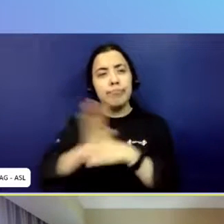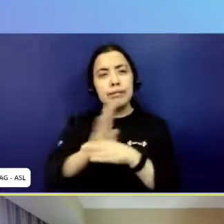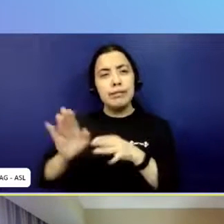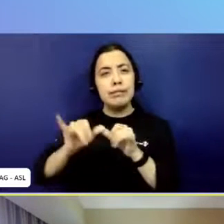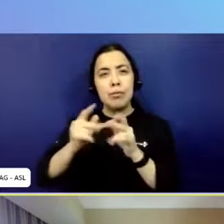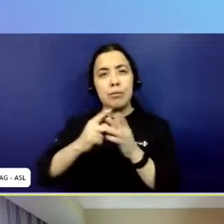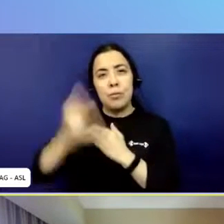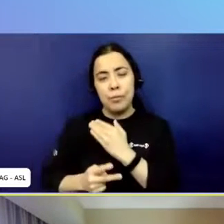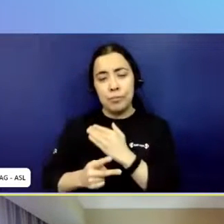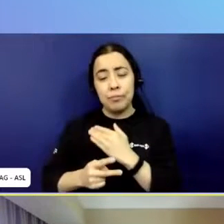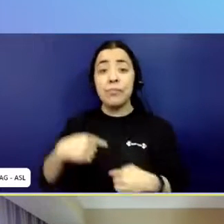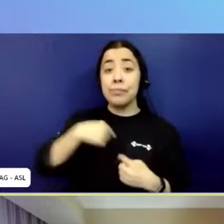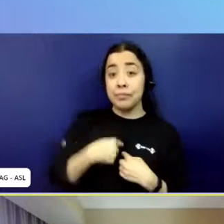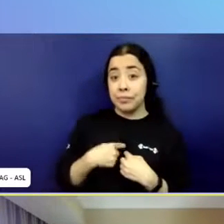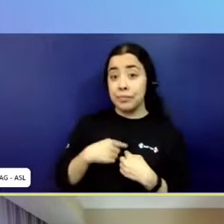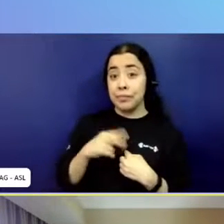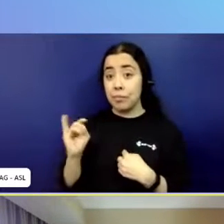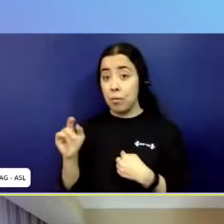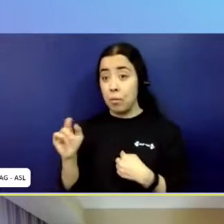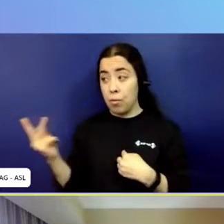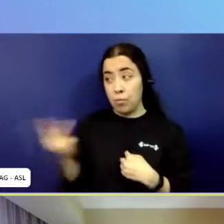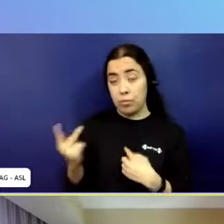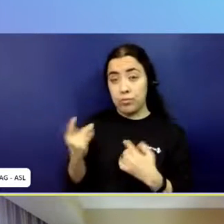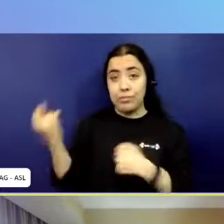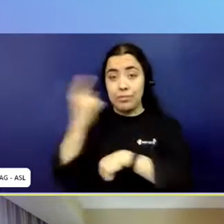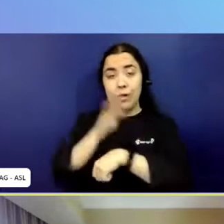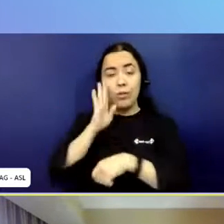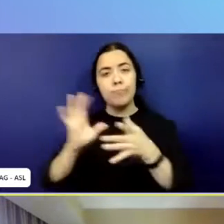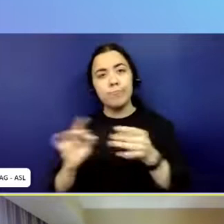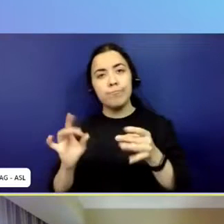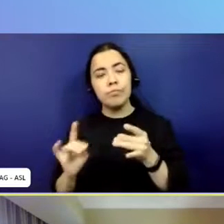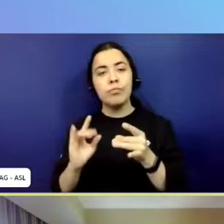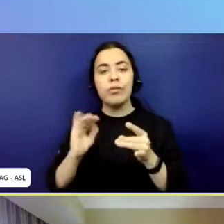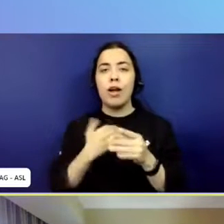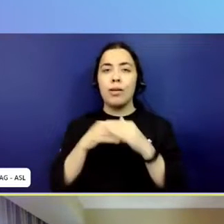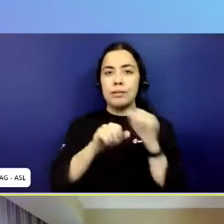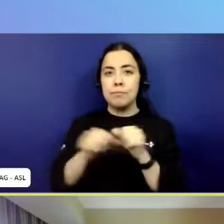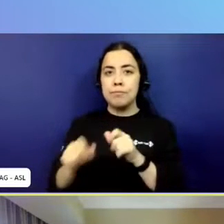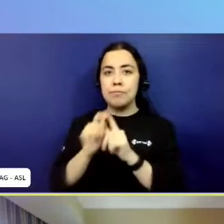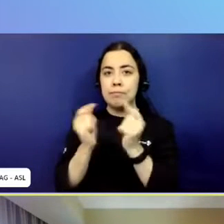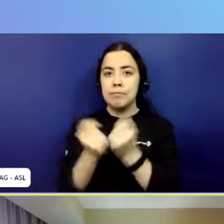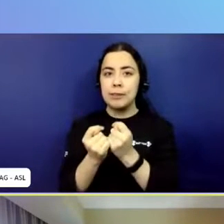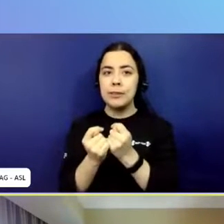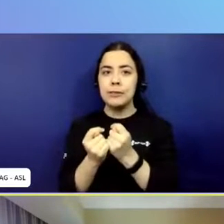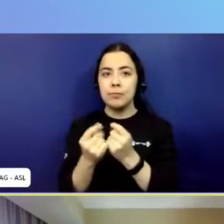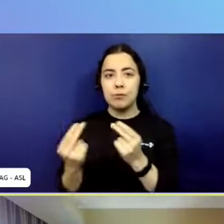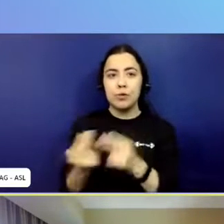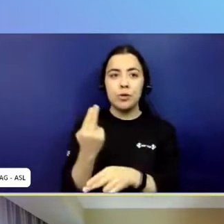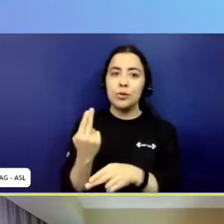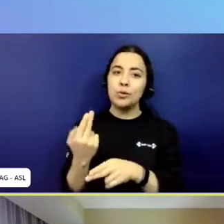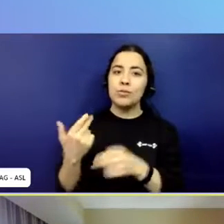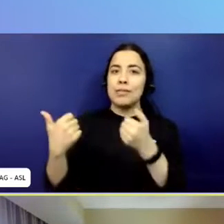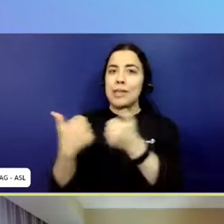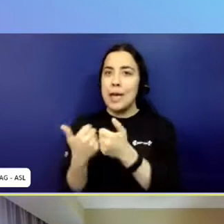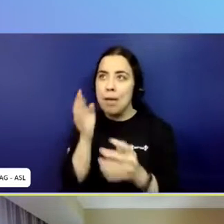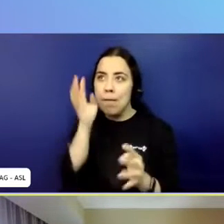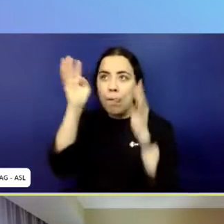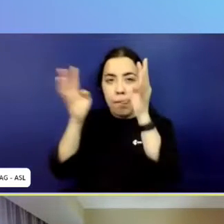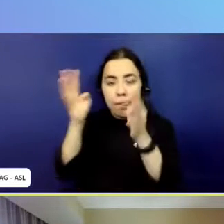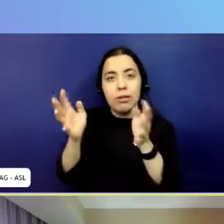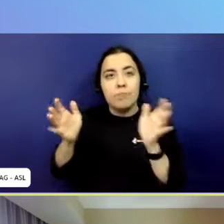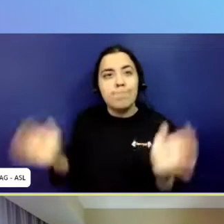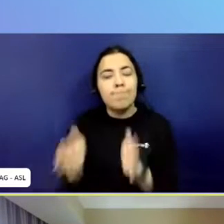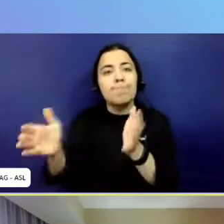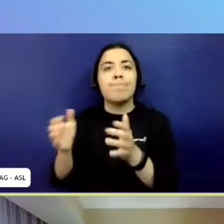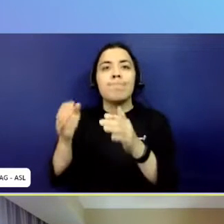Today, Nicole and I will share how our accessibility team used gamification to elevate accessibility awareness,